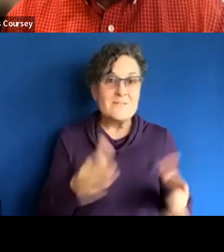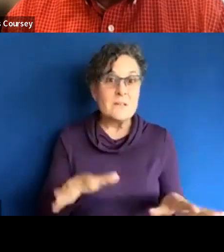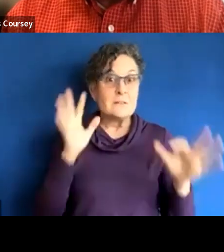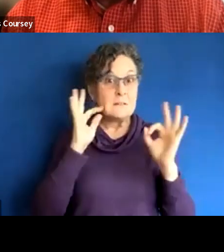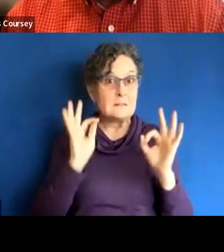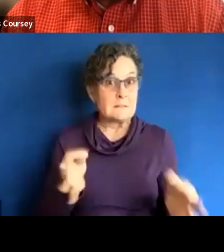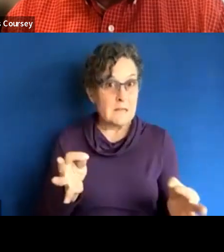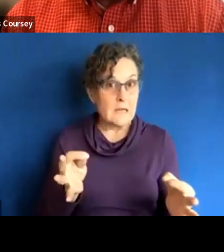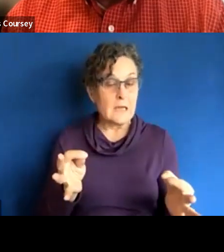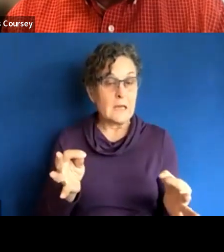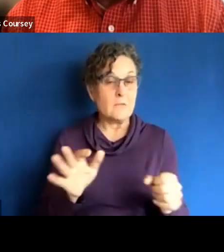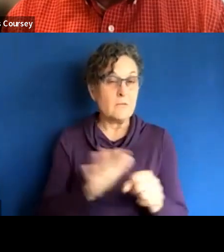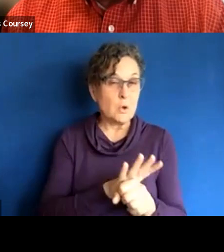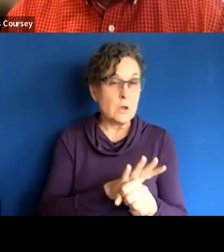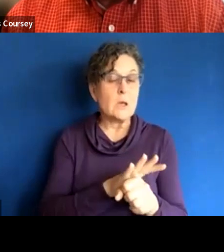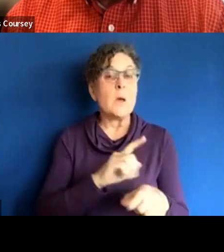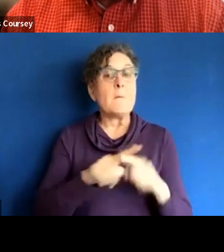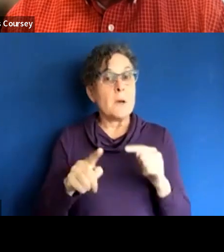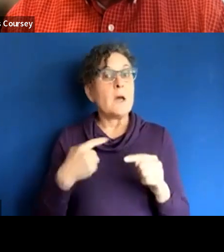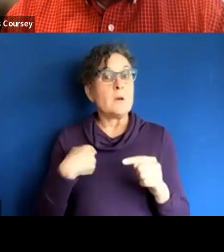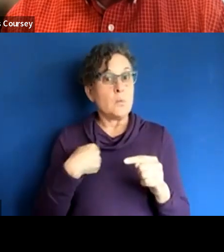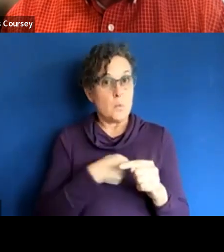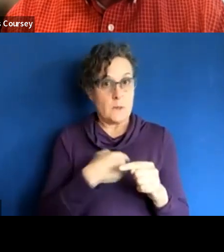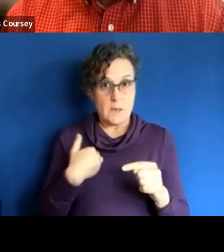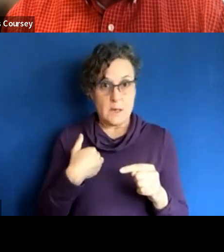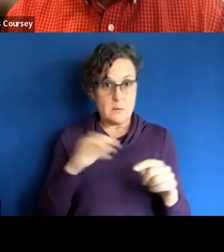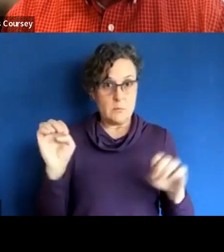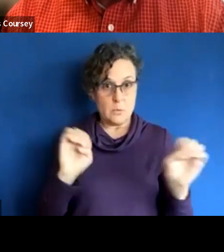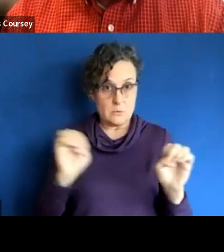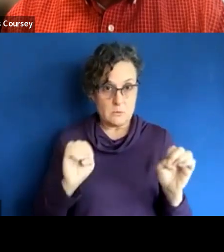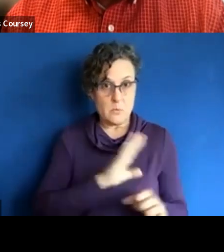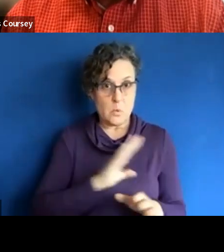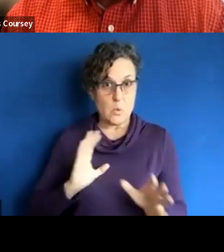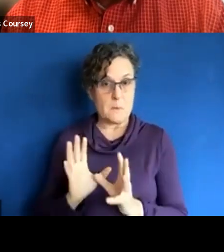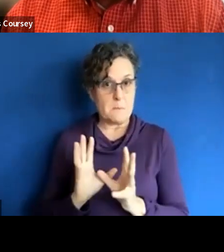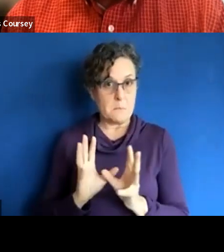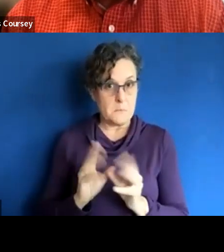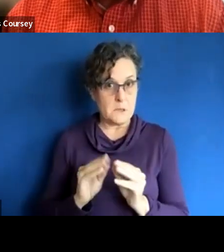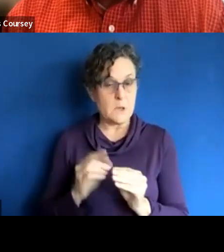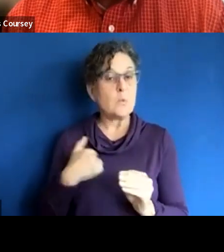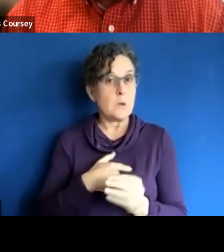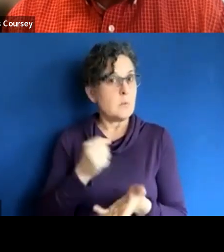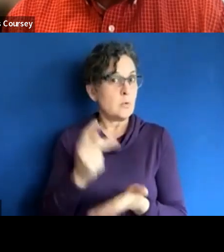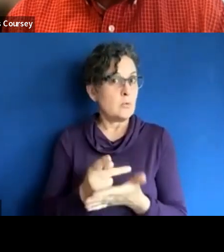approved through our emergency board meeting over on the campus center and also on the,